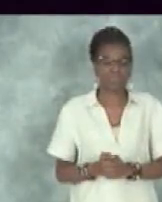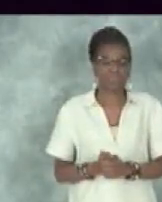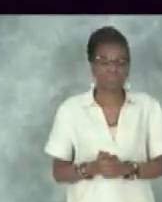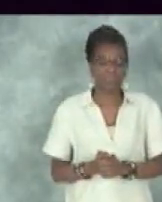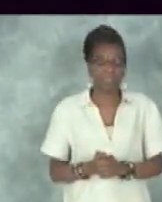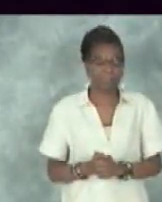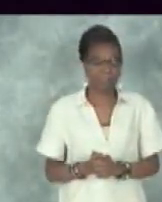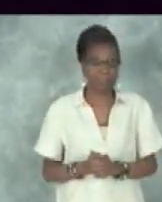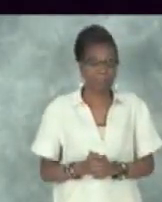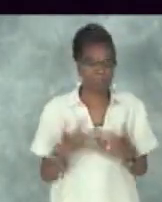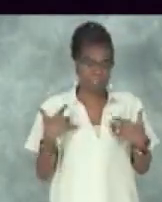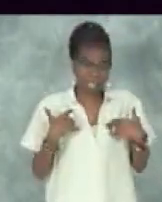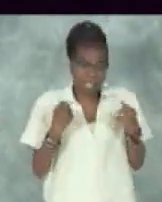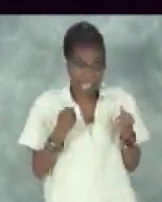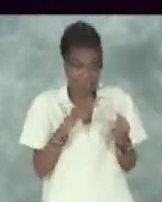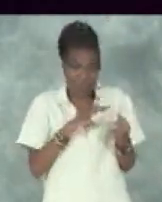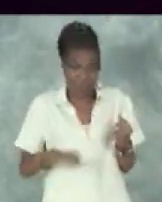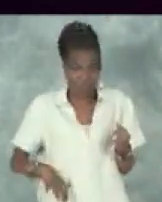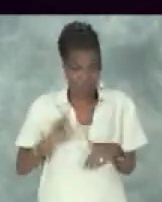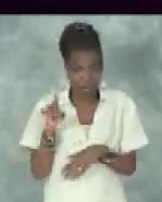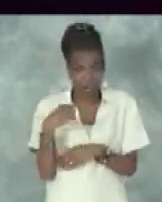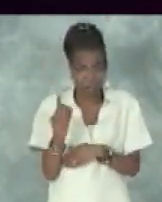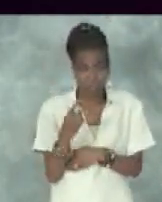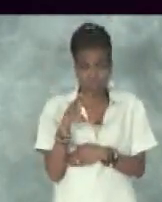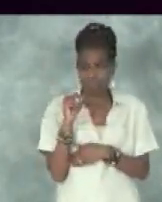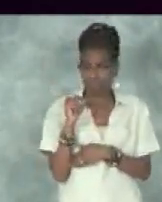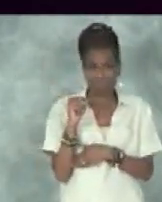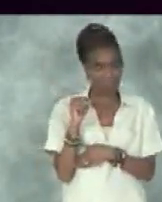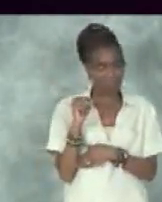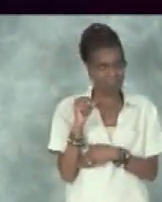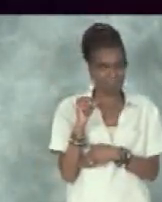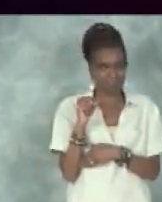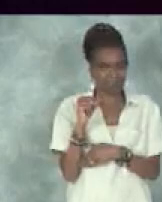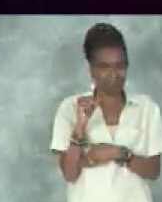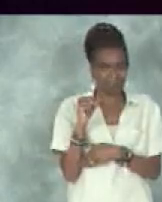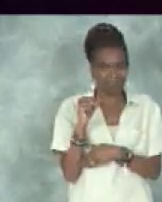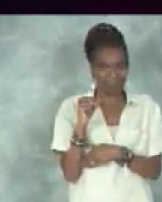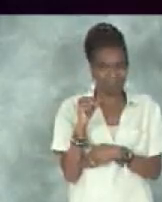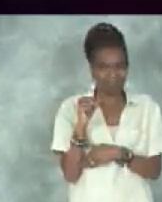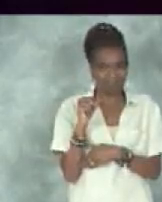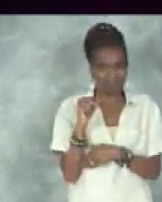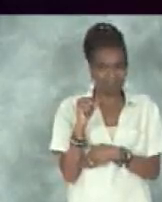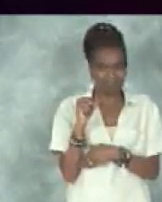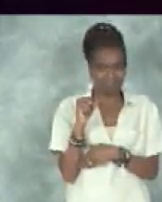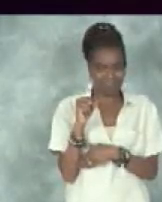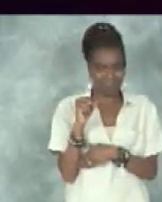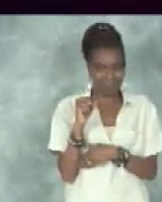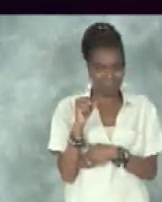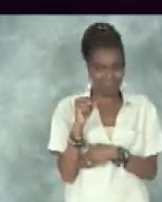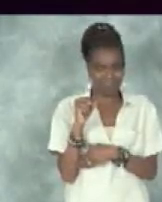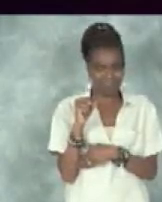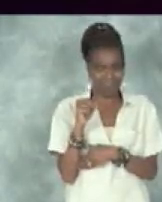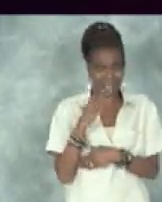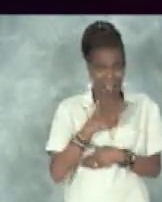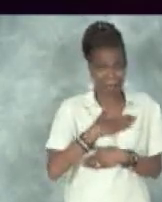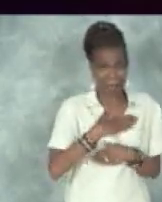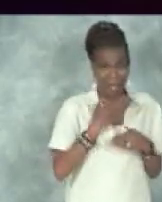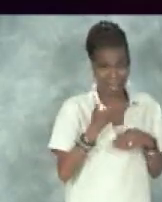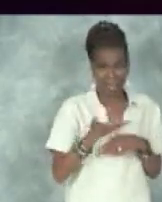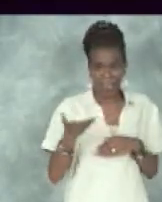only in Christ, but my confidence is this, that my thing is going to be all right.